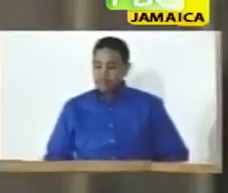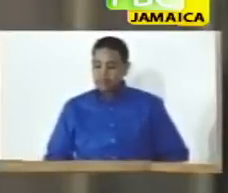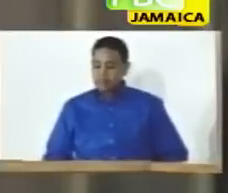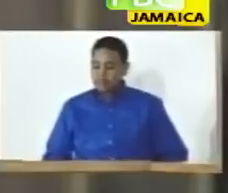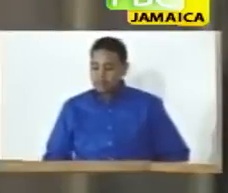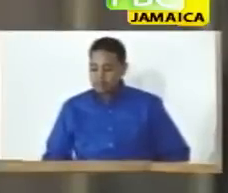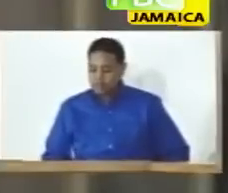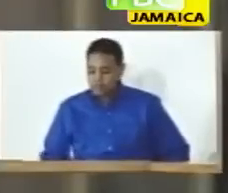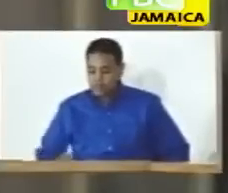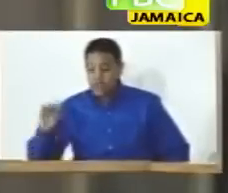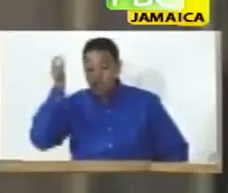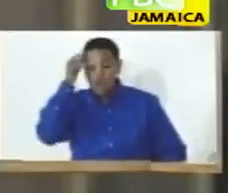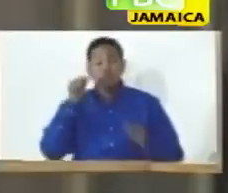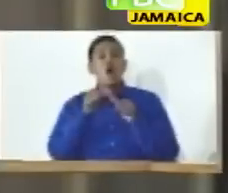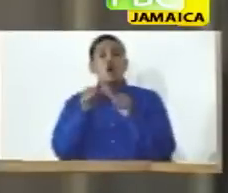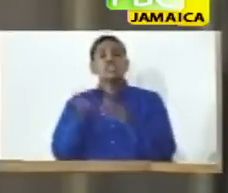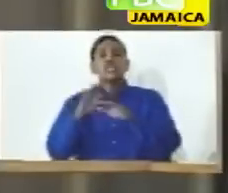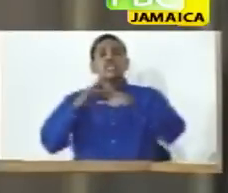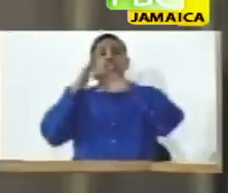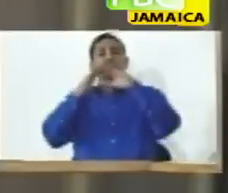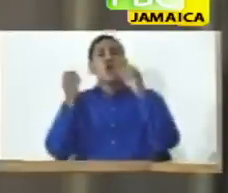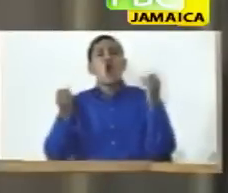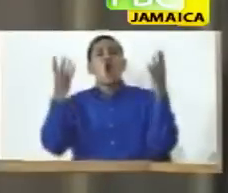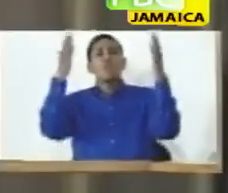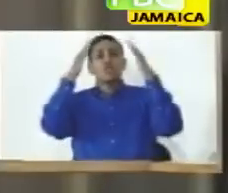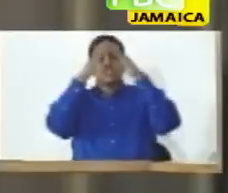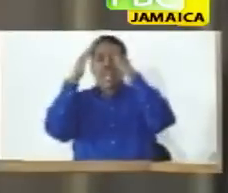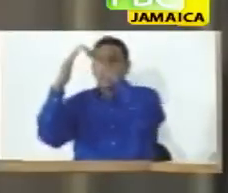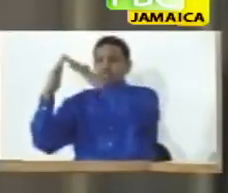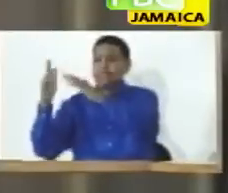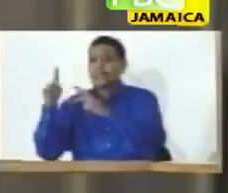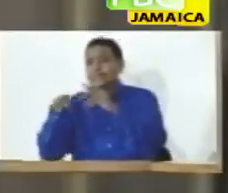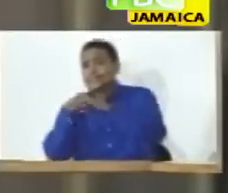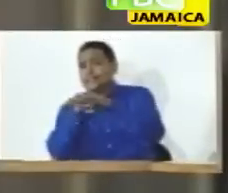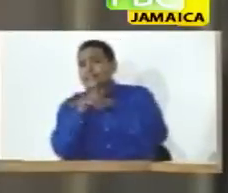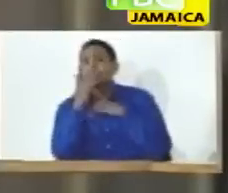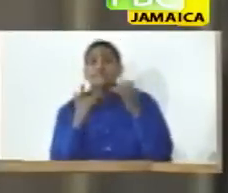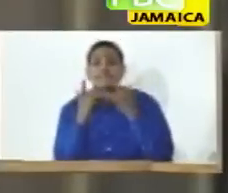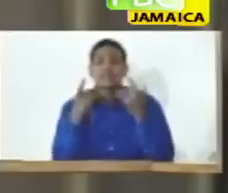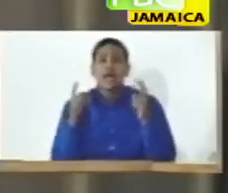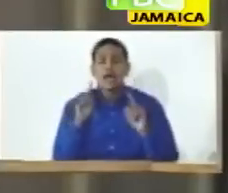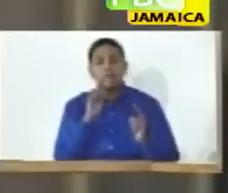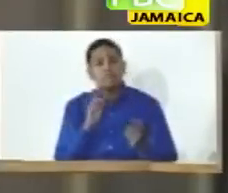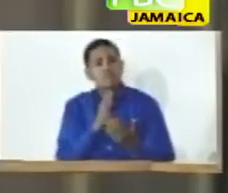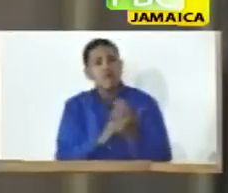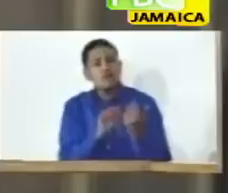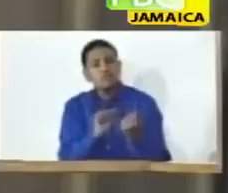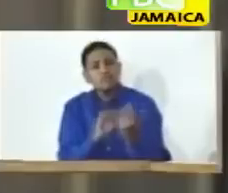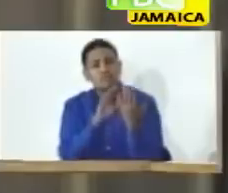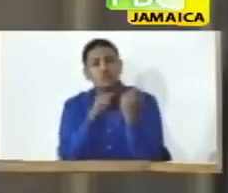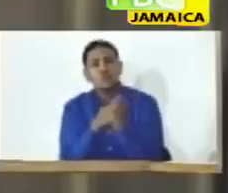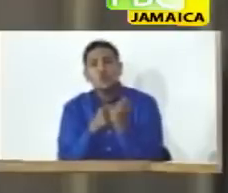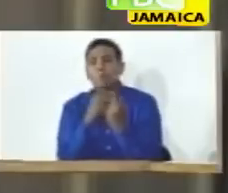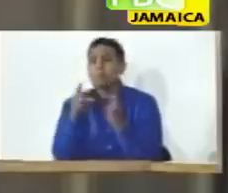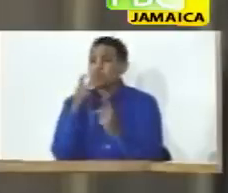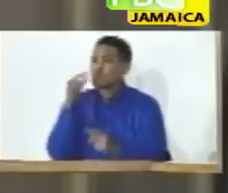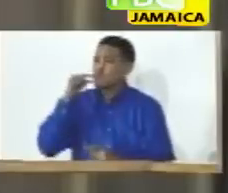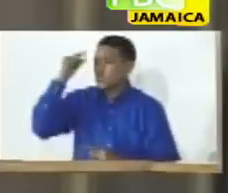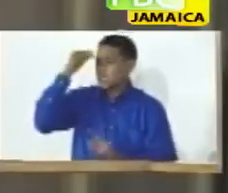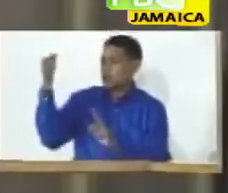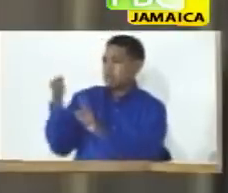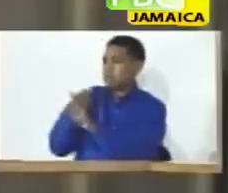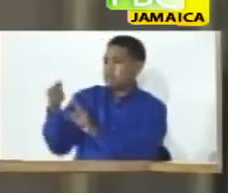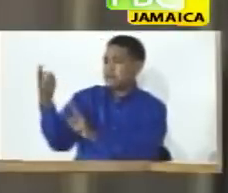The government continues to increase the number of shelters as part of its approach to support victims of gender-based